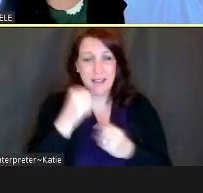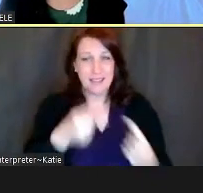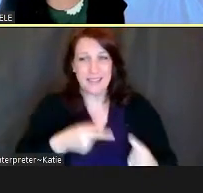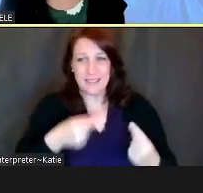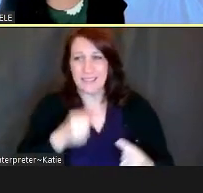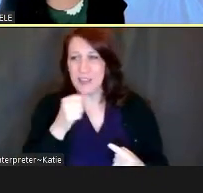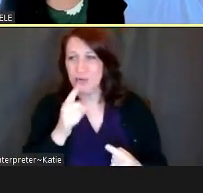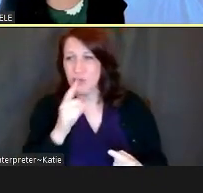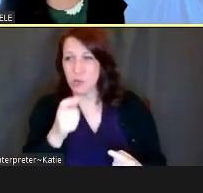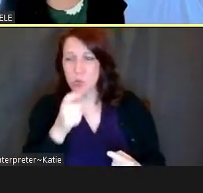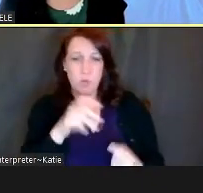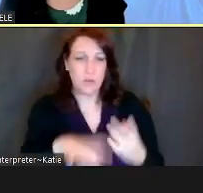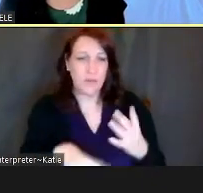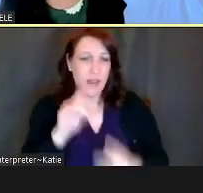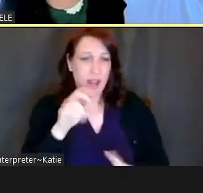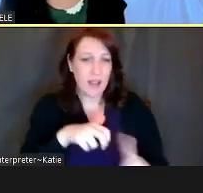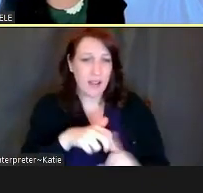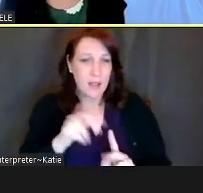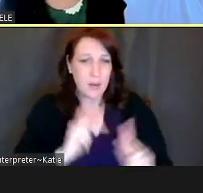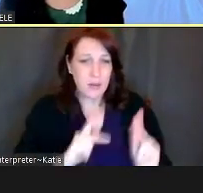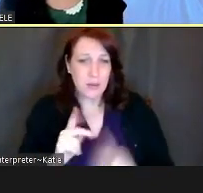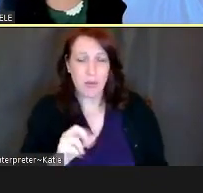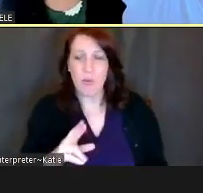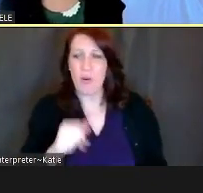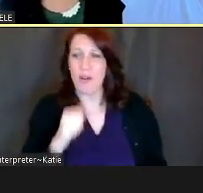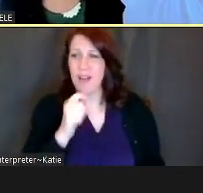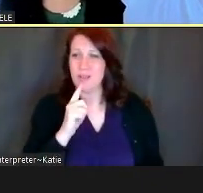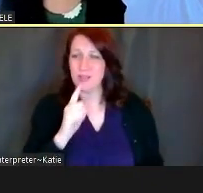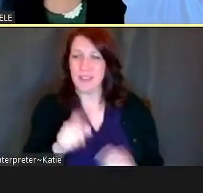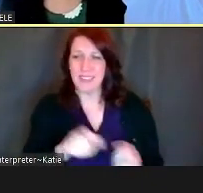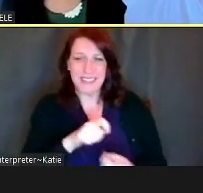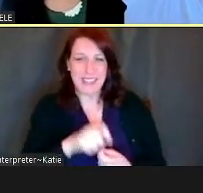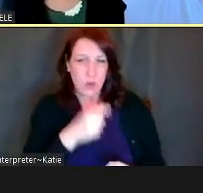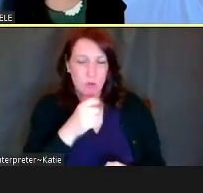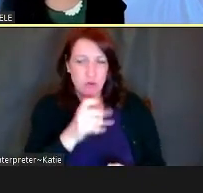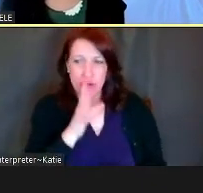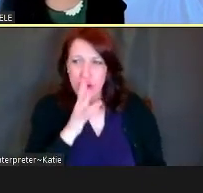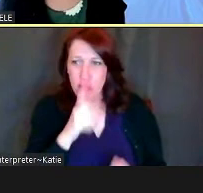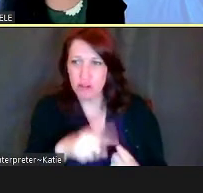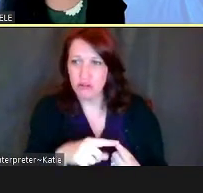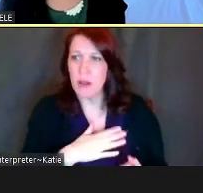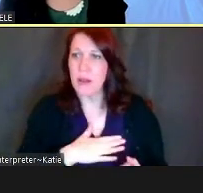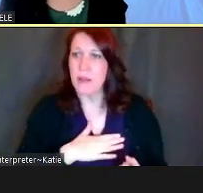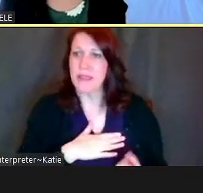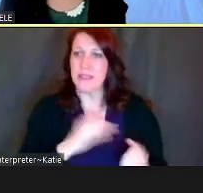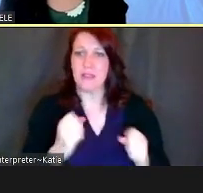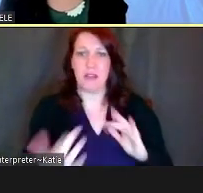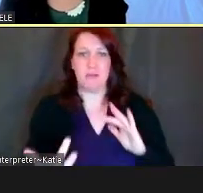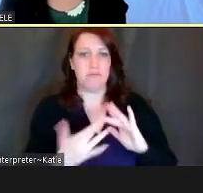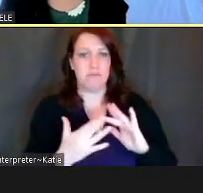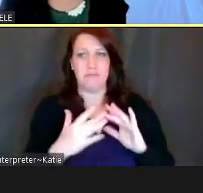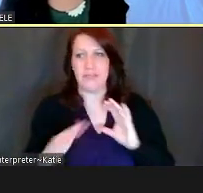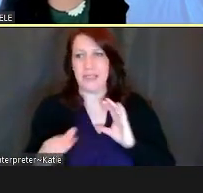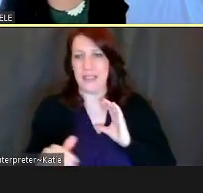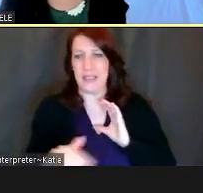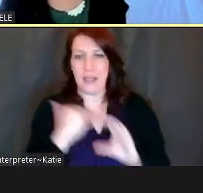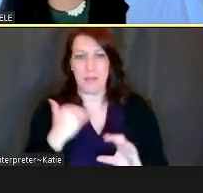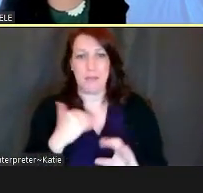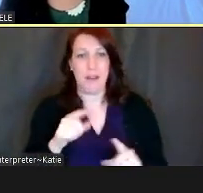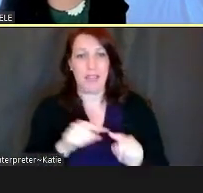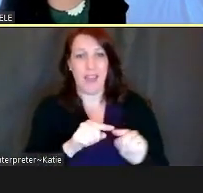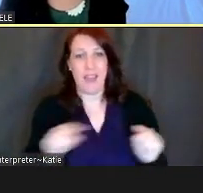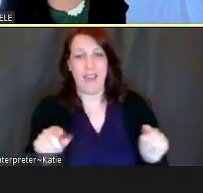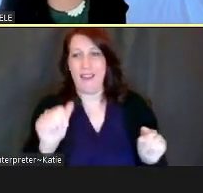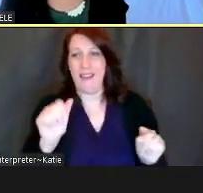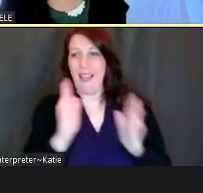finding these people or you don't know exactly who to talk to, please know that you can always email us at